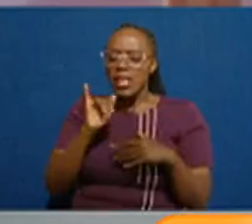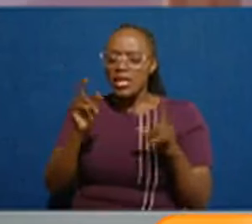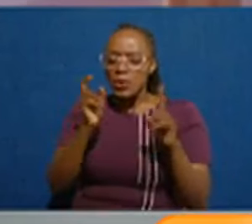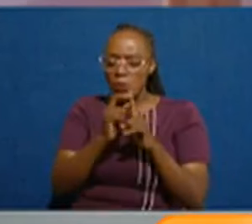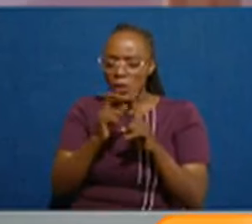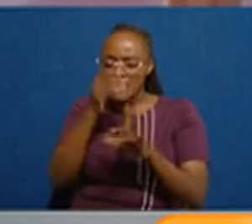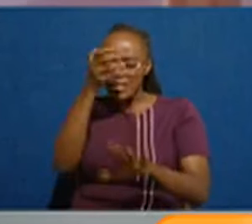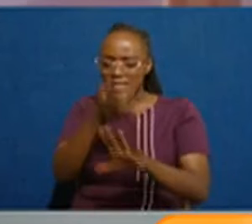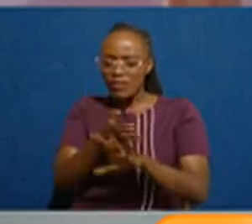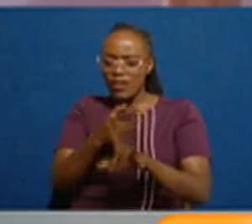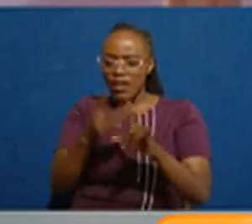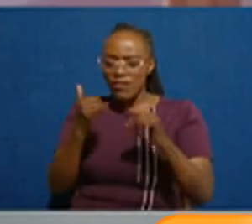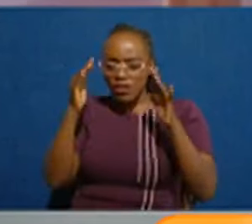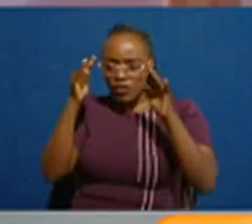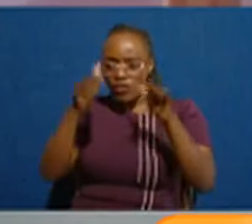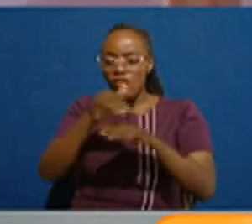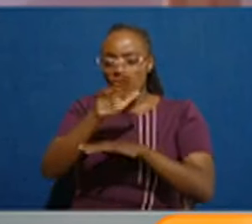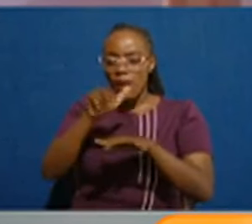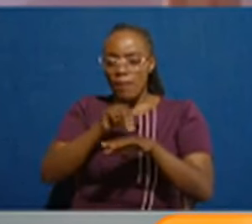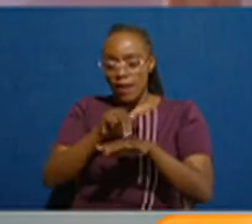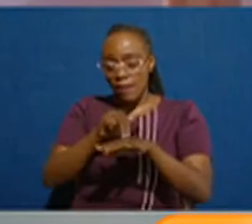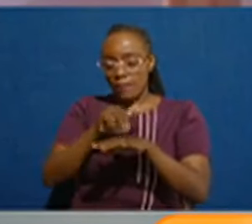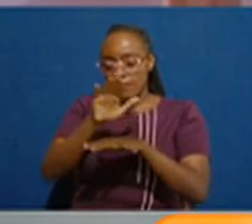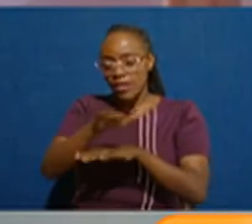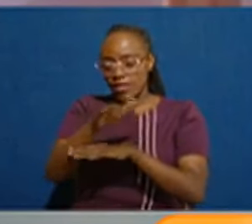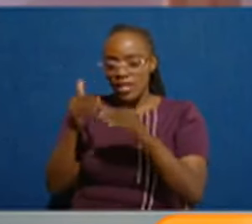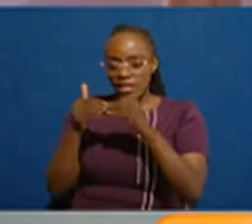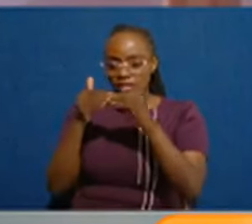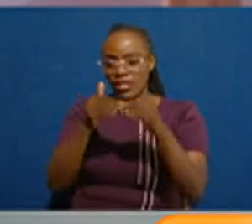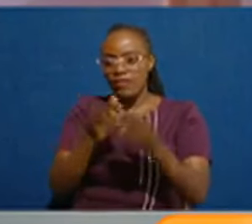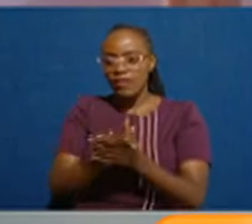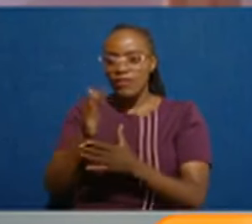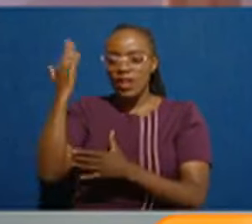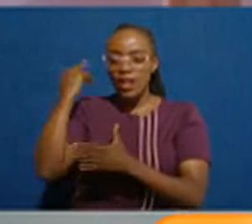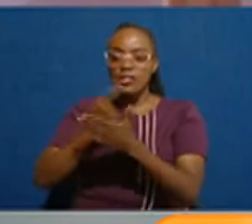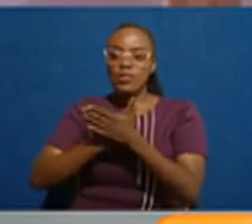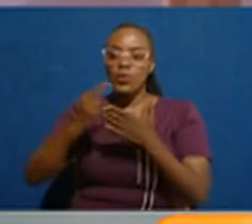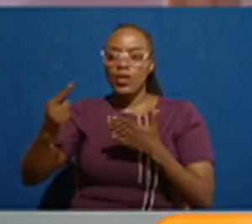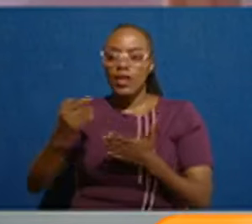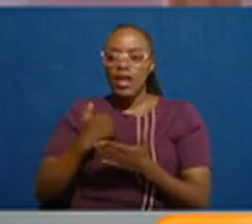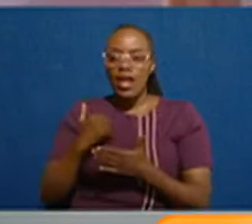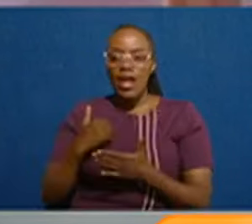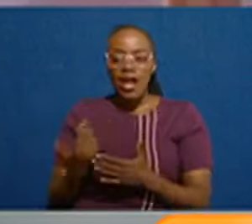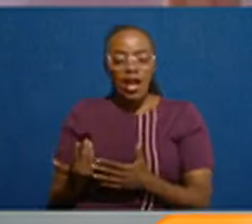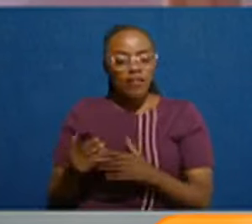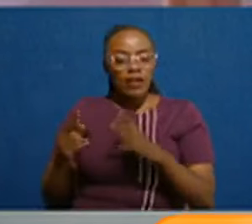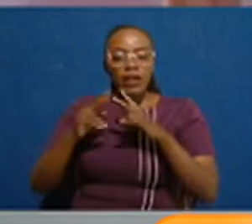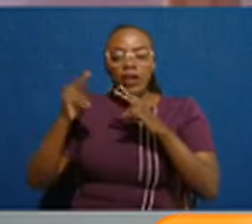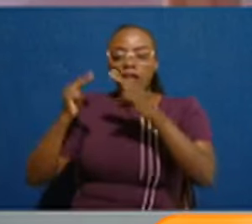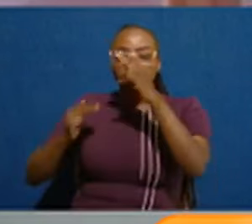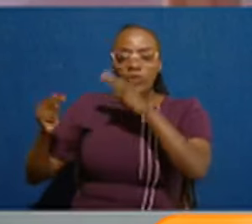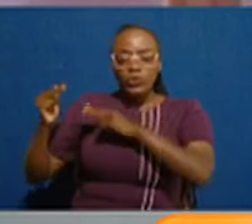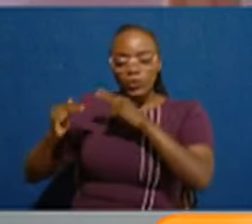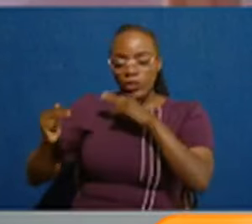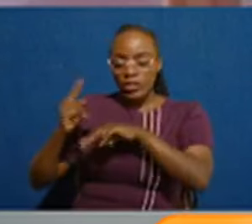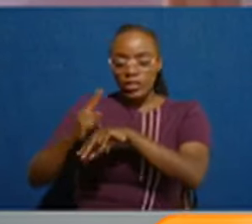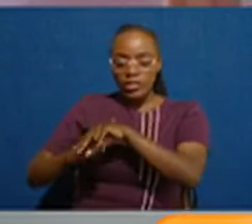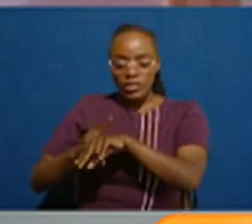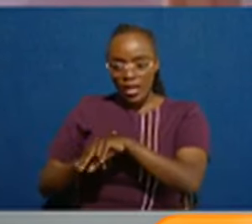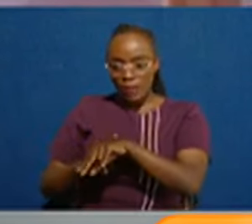with the focus now shifting to the parliamentary leadership. The last week has been a monumental one,